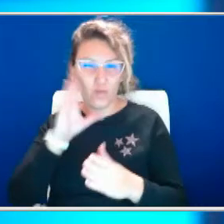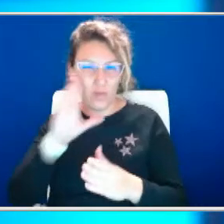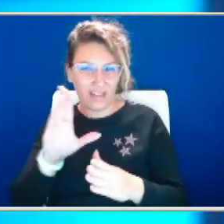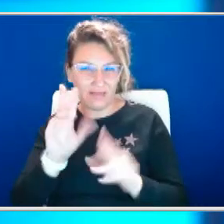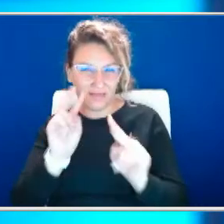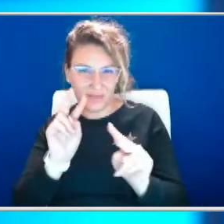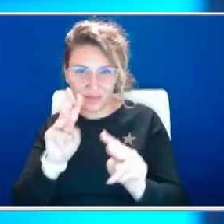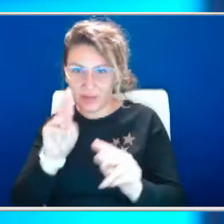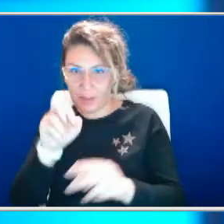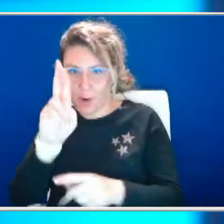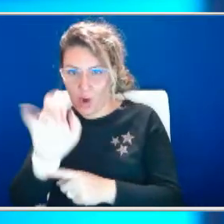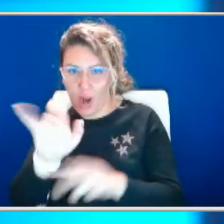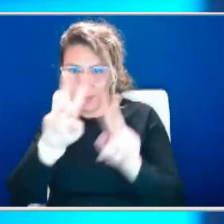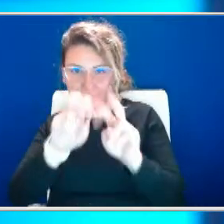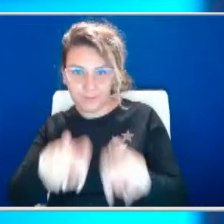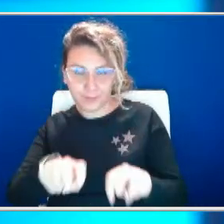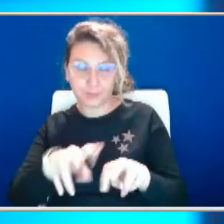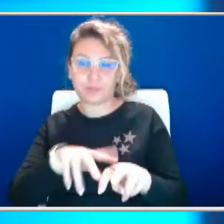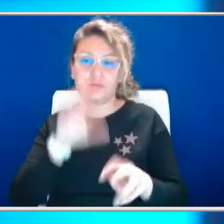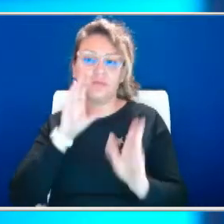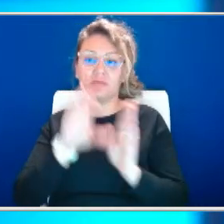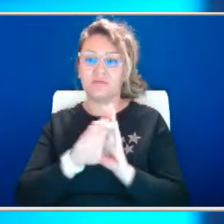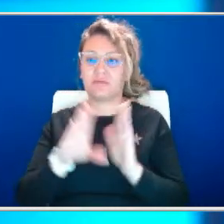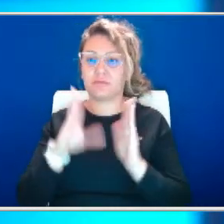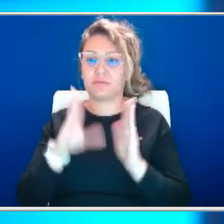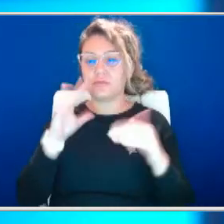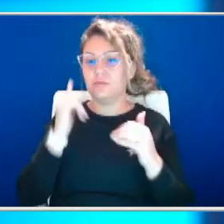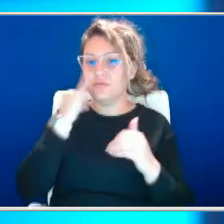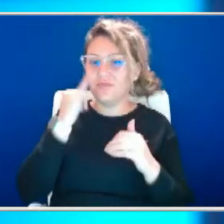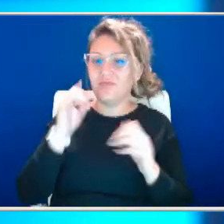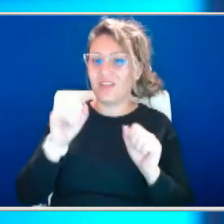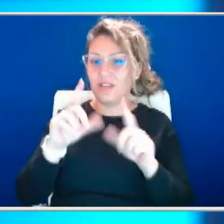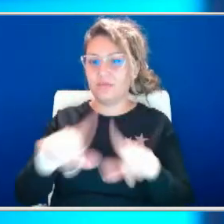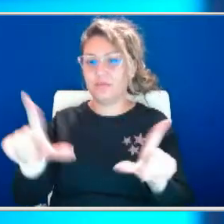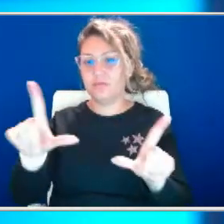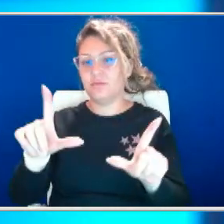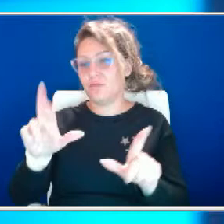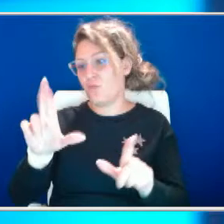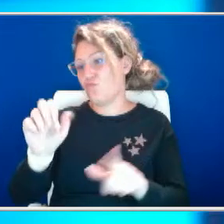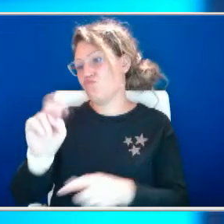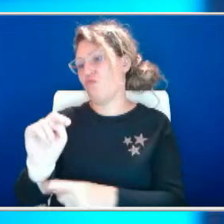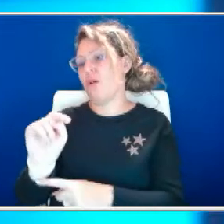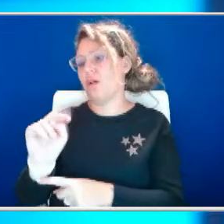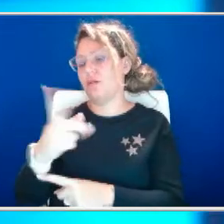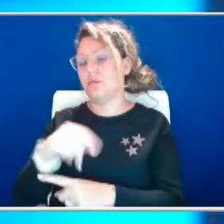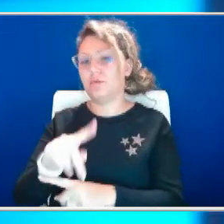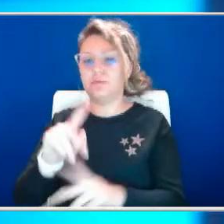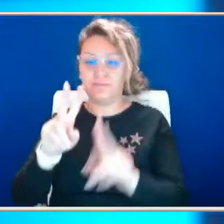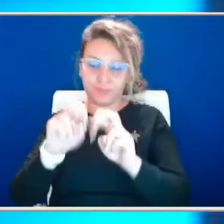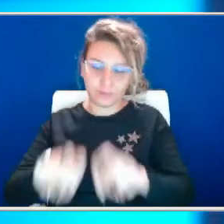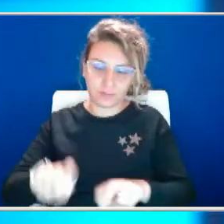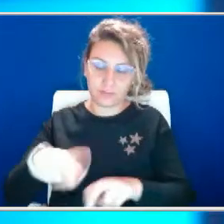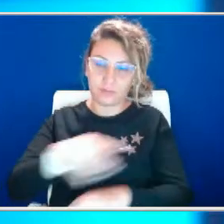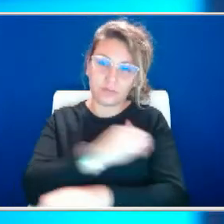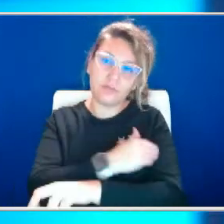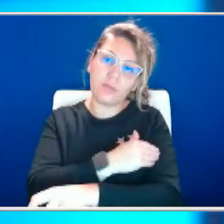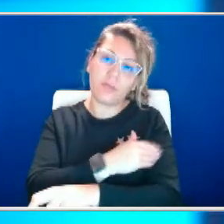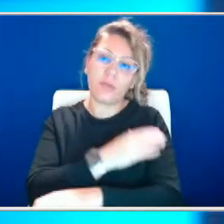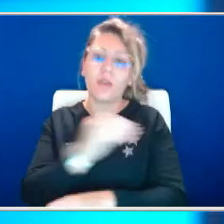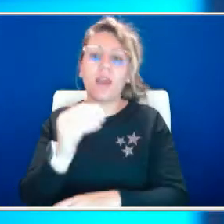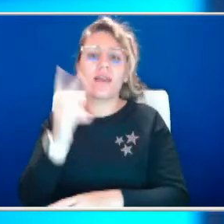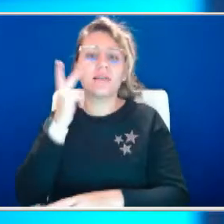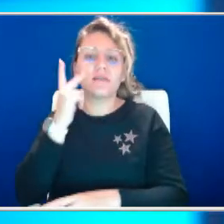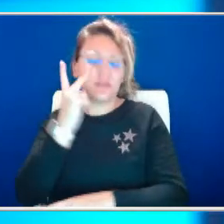MRI, I don't know if we can pull Ron's up or not, but there's we look at those muscles, and what you can see in patients